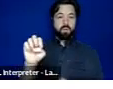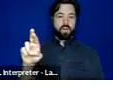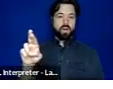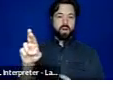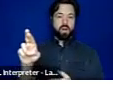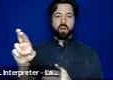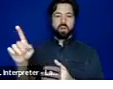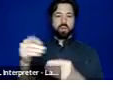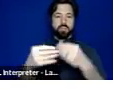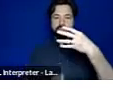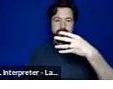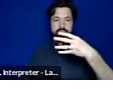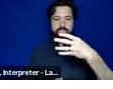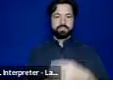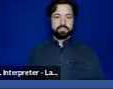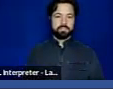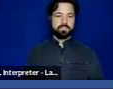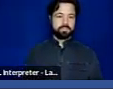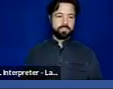I'm going to go ahead and click on this.